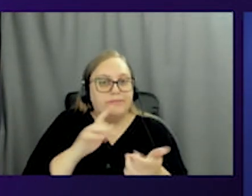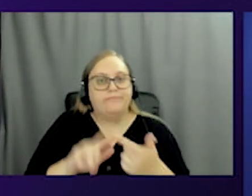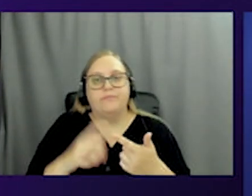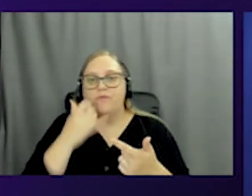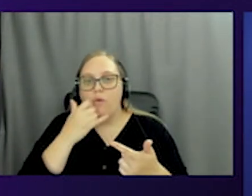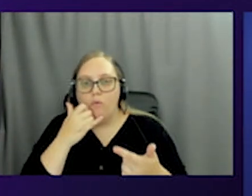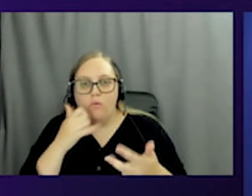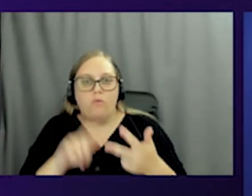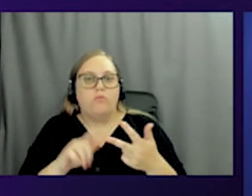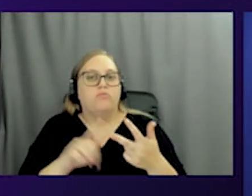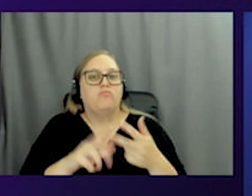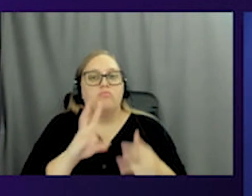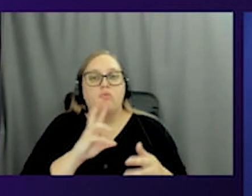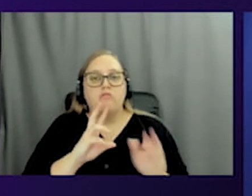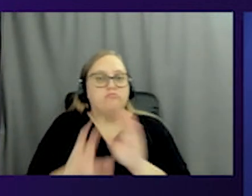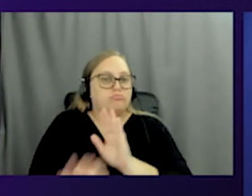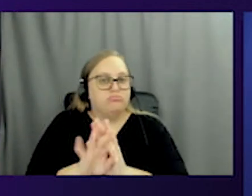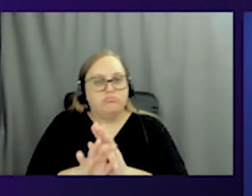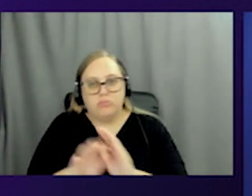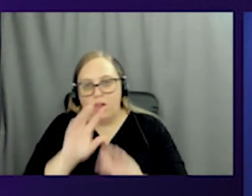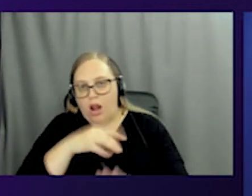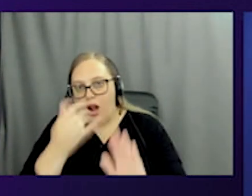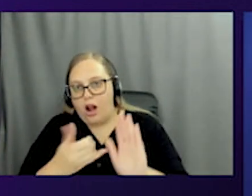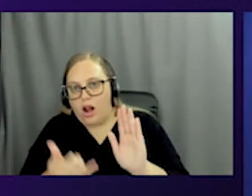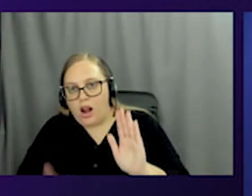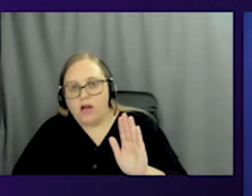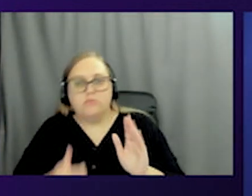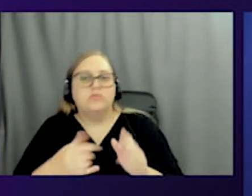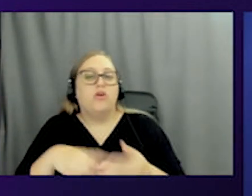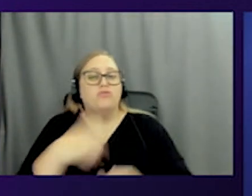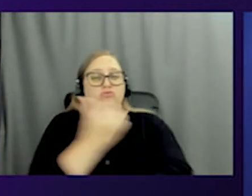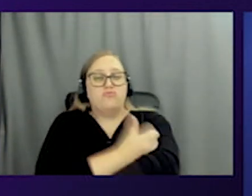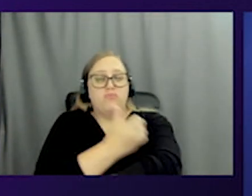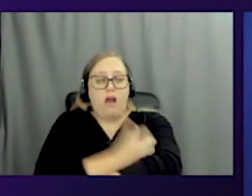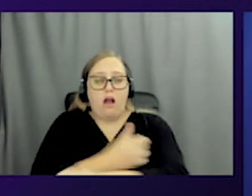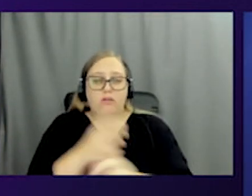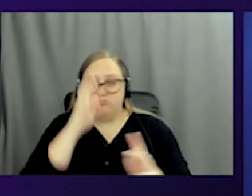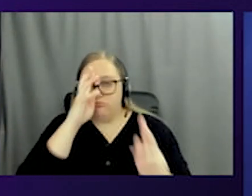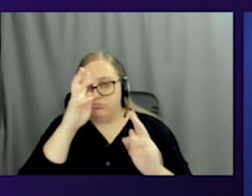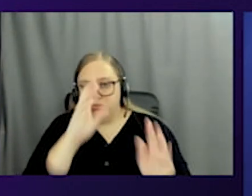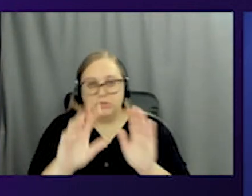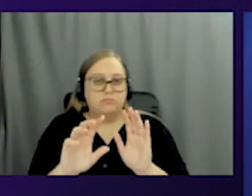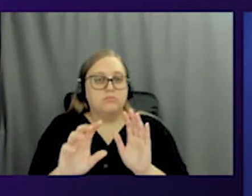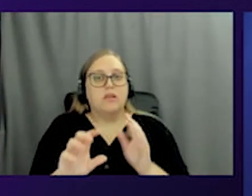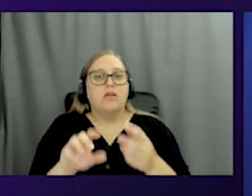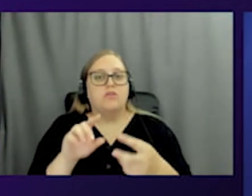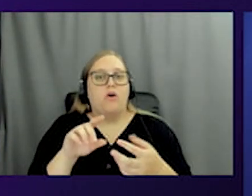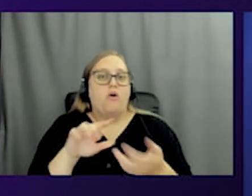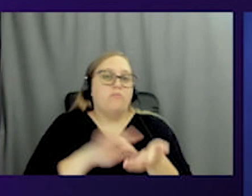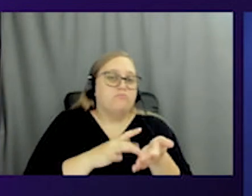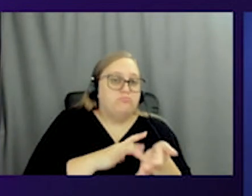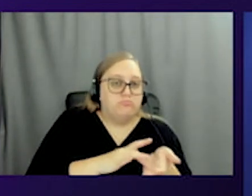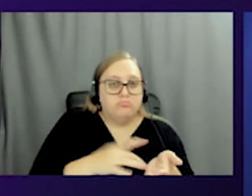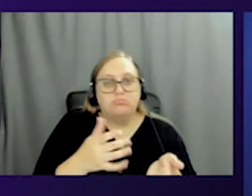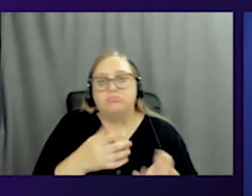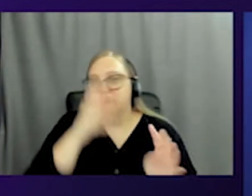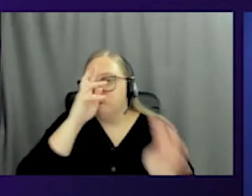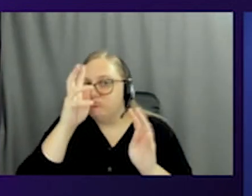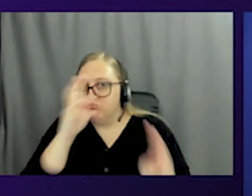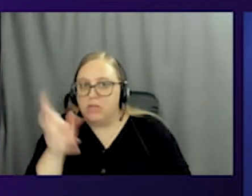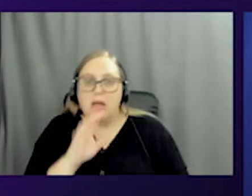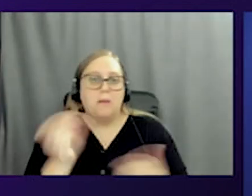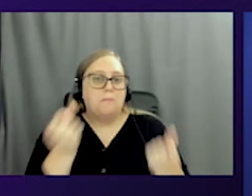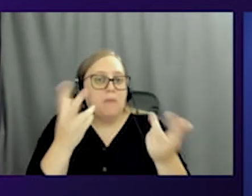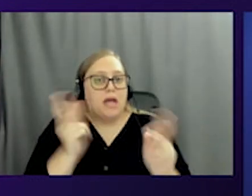discovery, looking at innovating and developing drugs more quickly. As Martin mentioned, many people don't know,